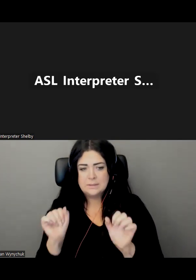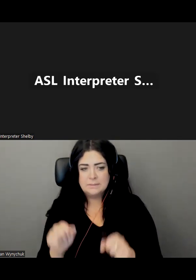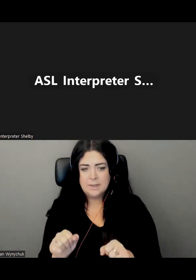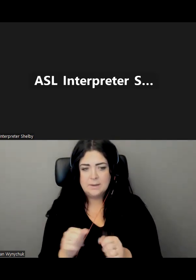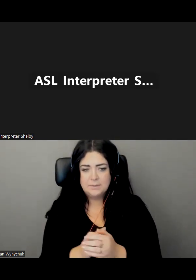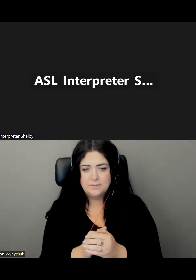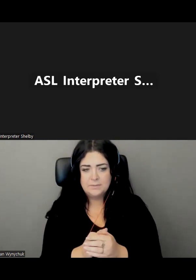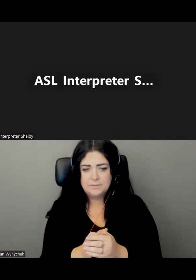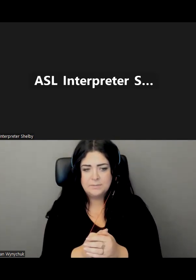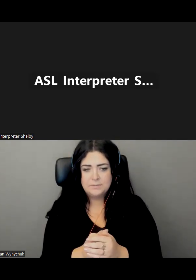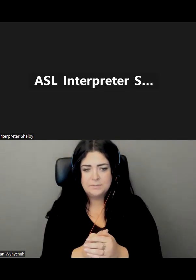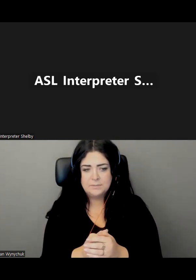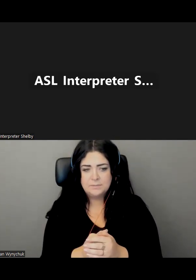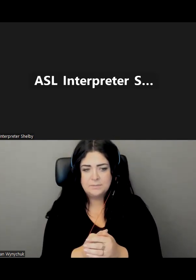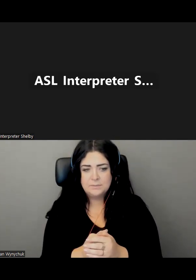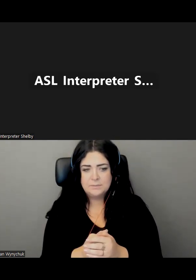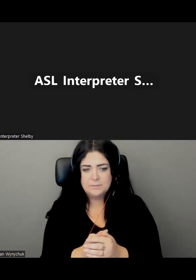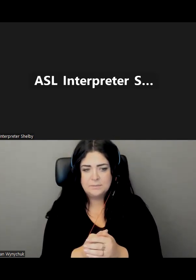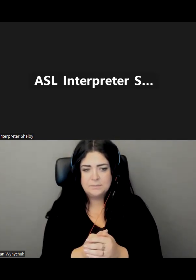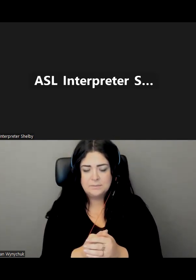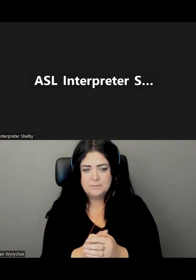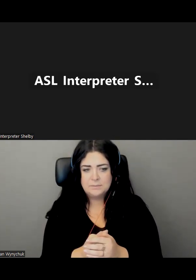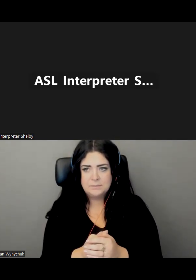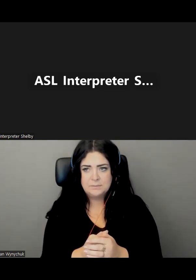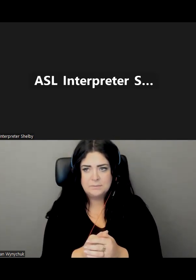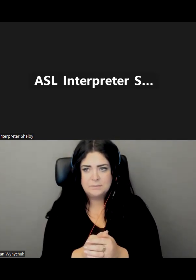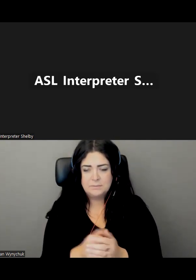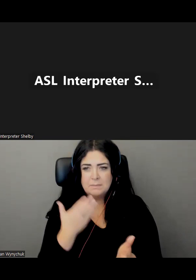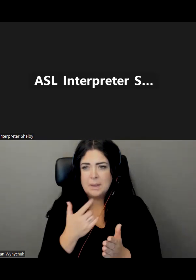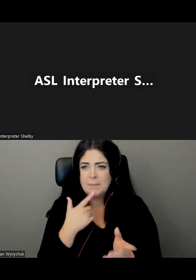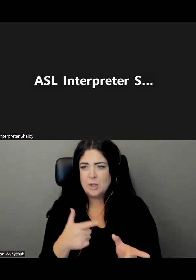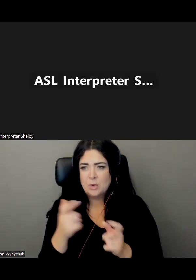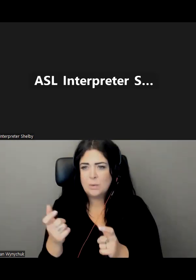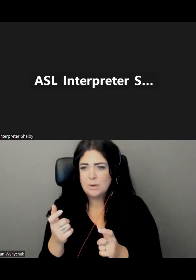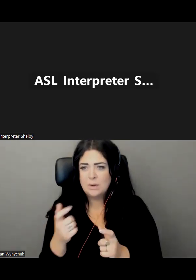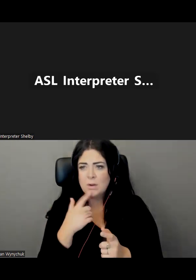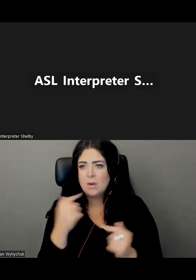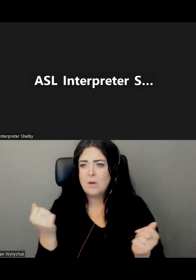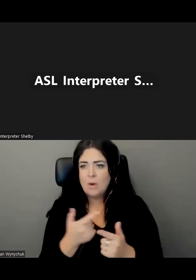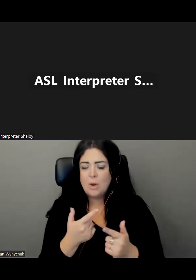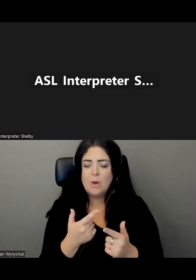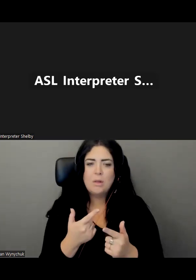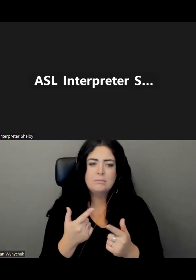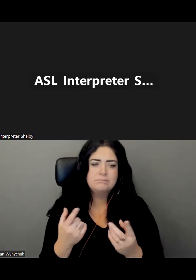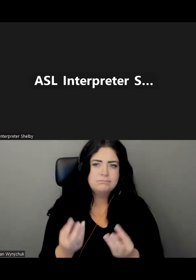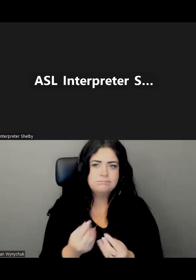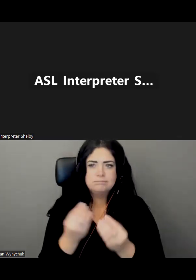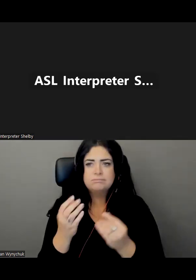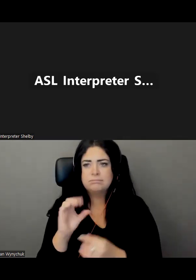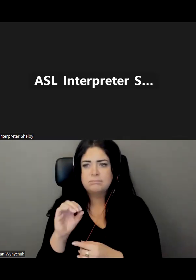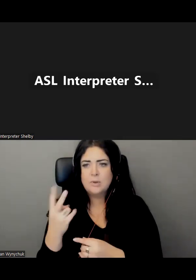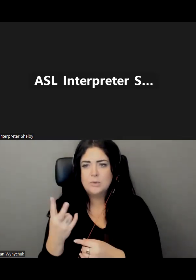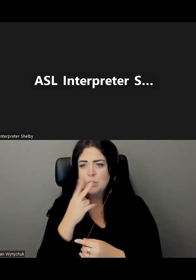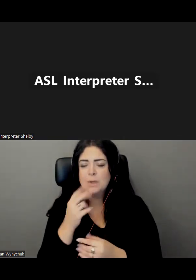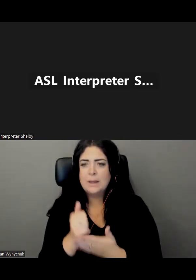probably give it to you a bit quicker, just because all those bubbling and the oxygen is going to speed up the growing a